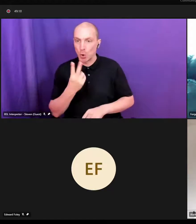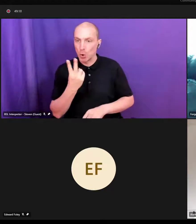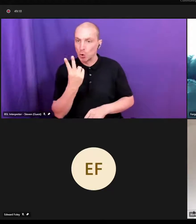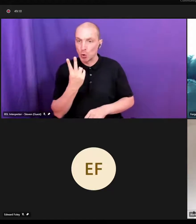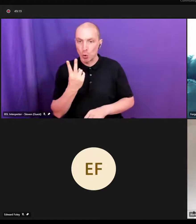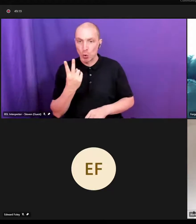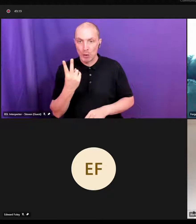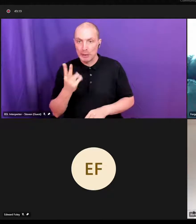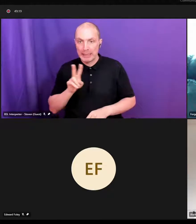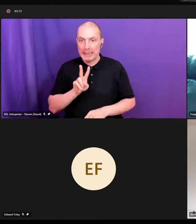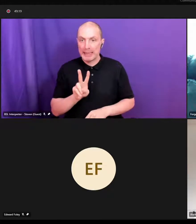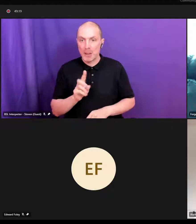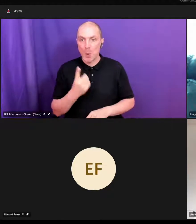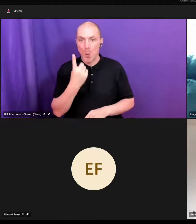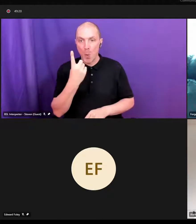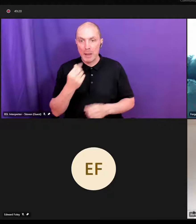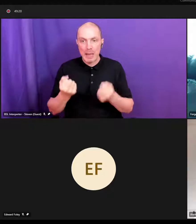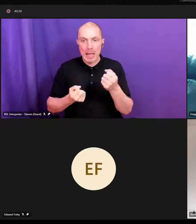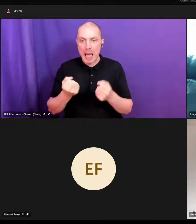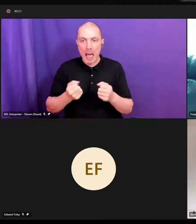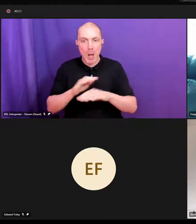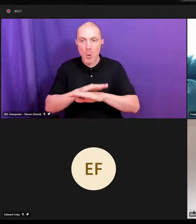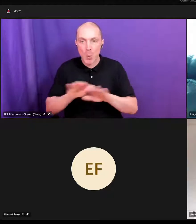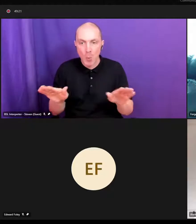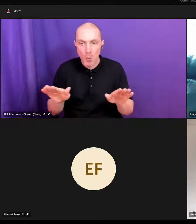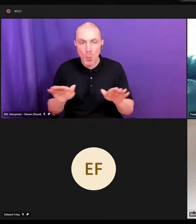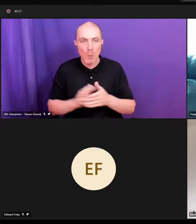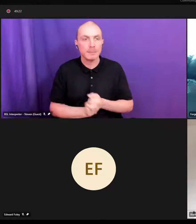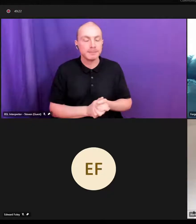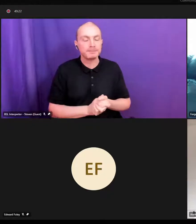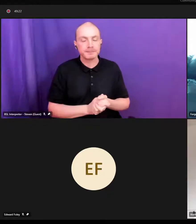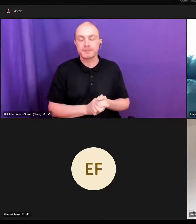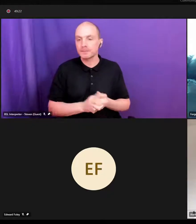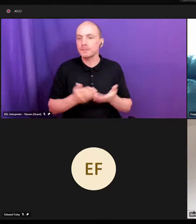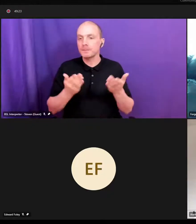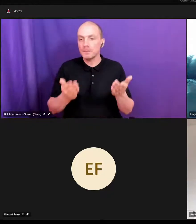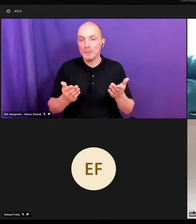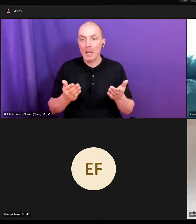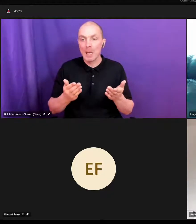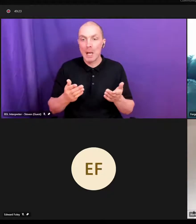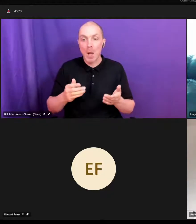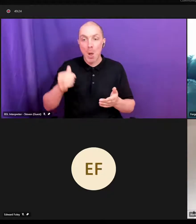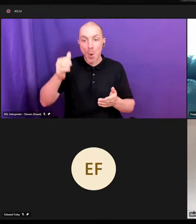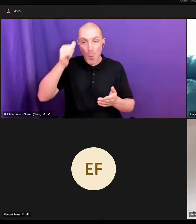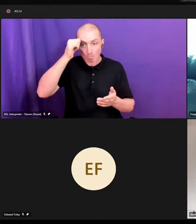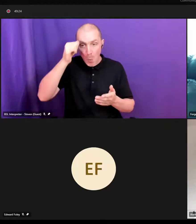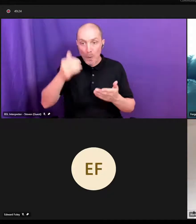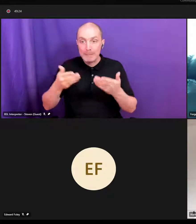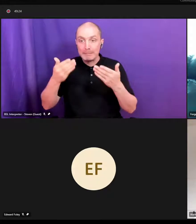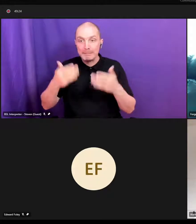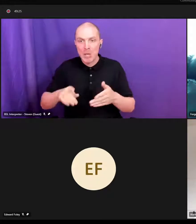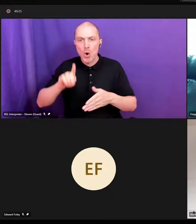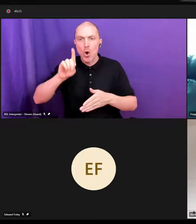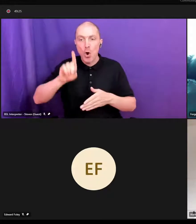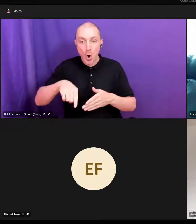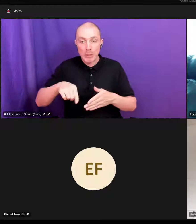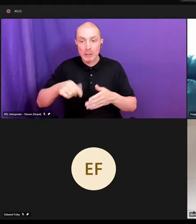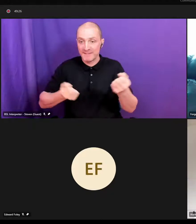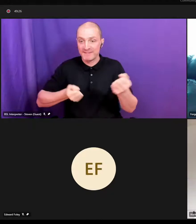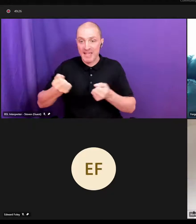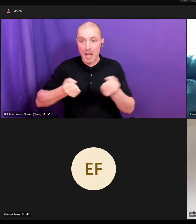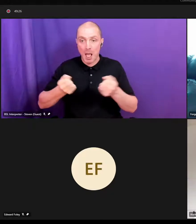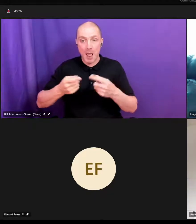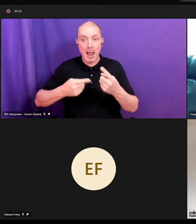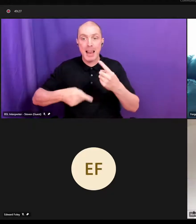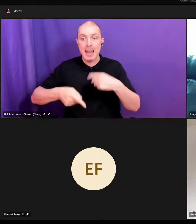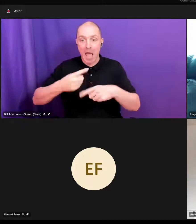sure that it's still the case that those vehicles that we ordered and that were delivered last year are